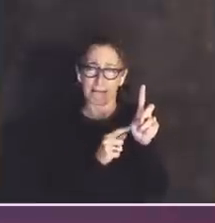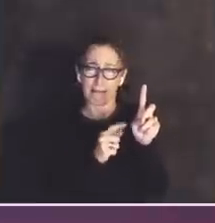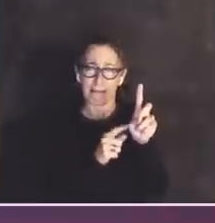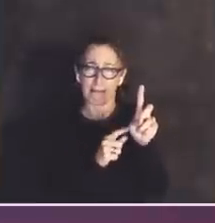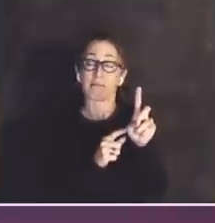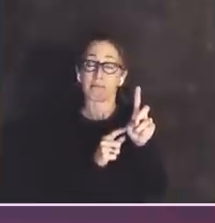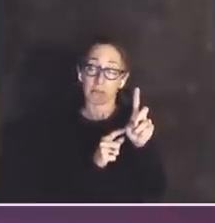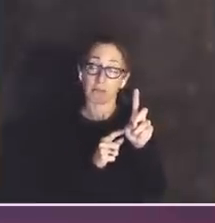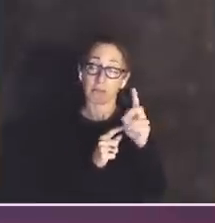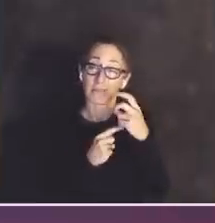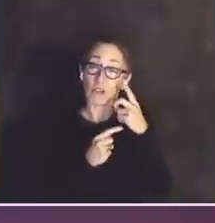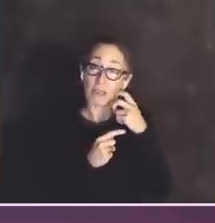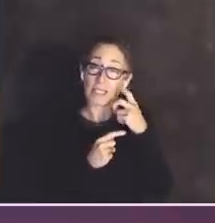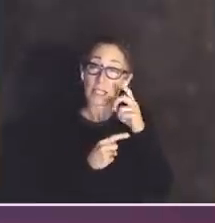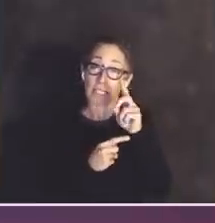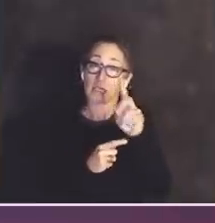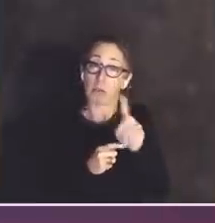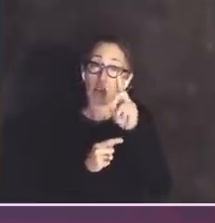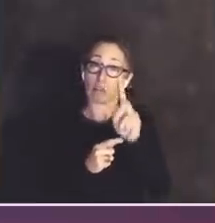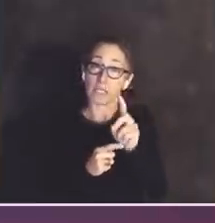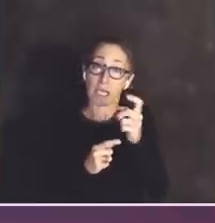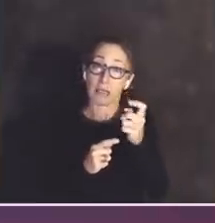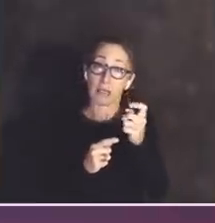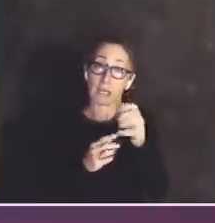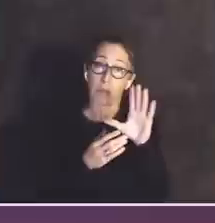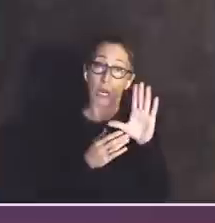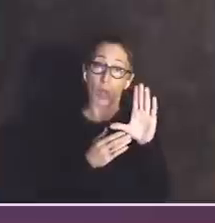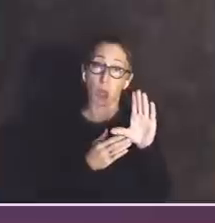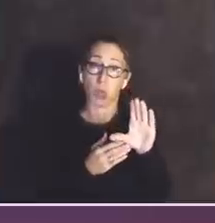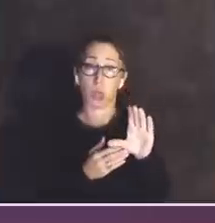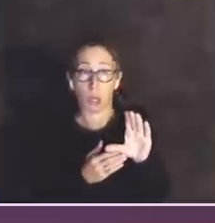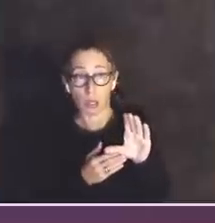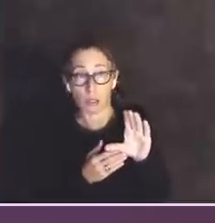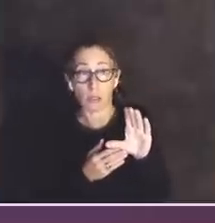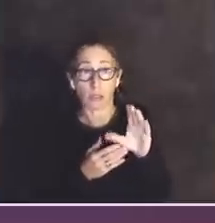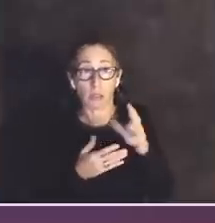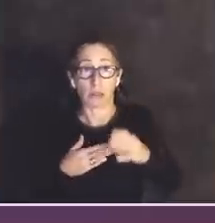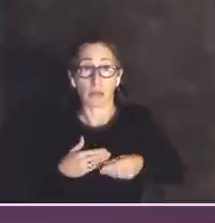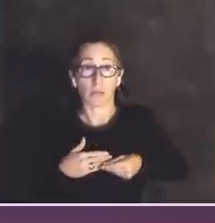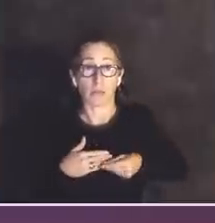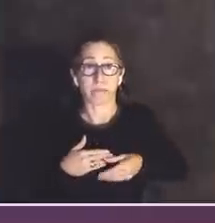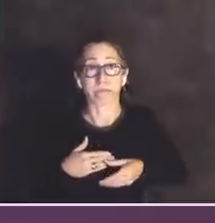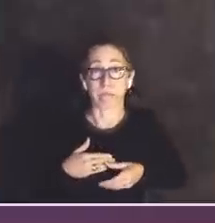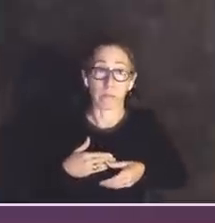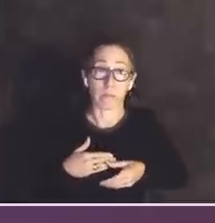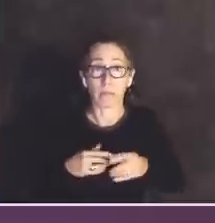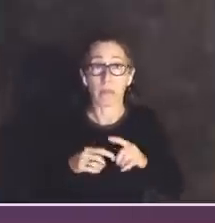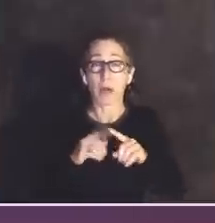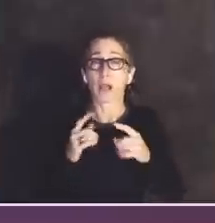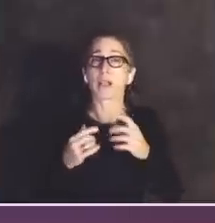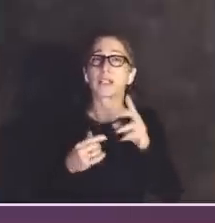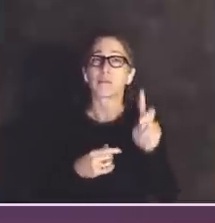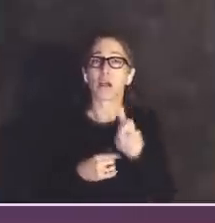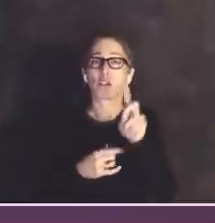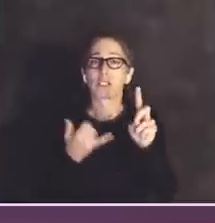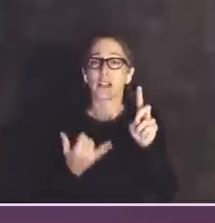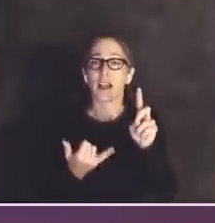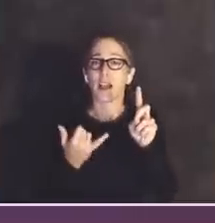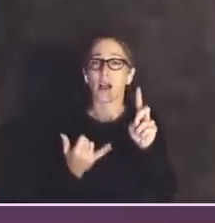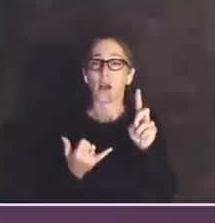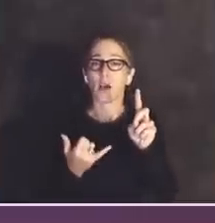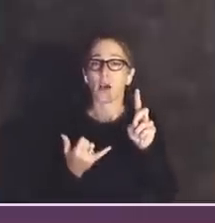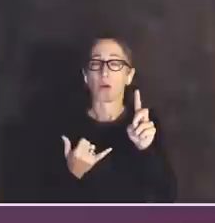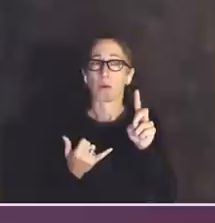of a beating with you know who, but what we know is our democracy and the strength of